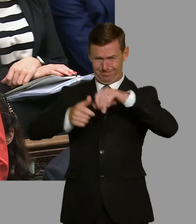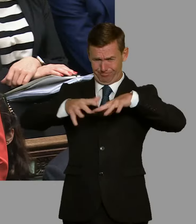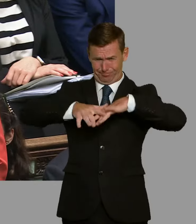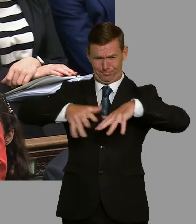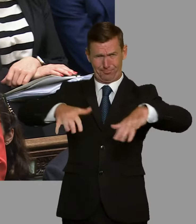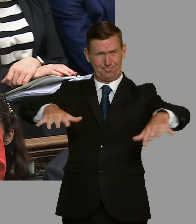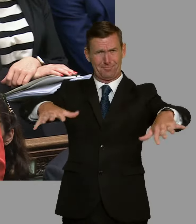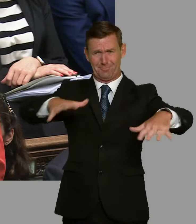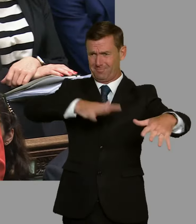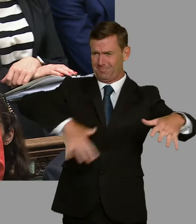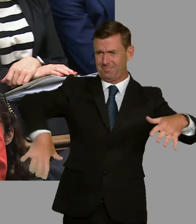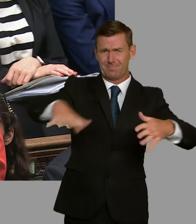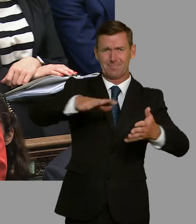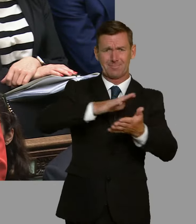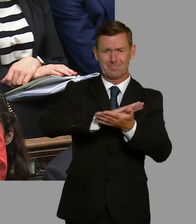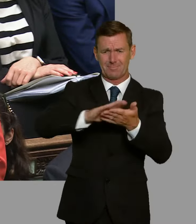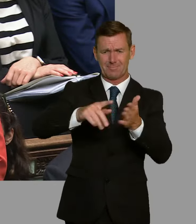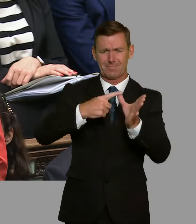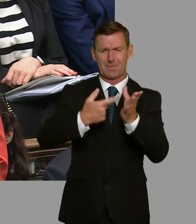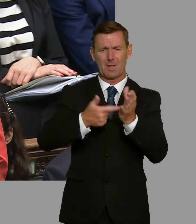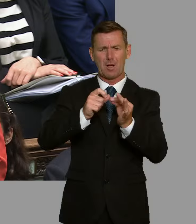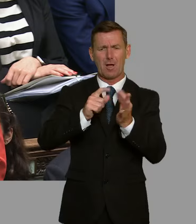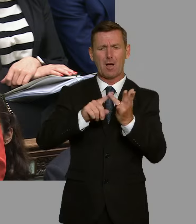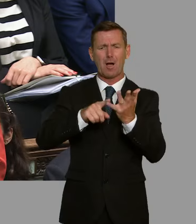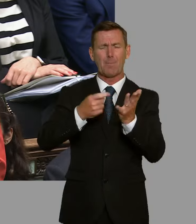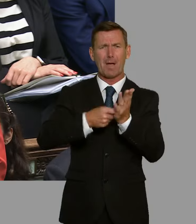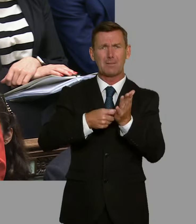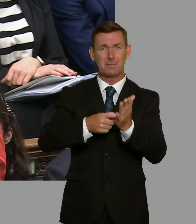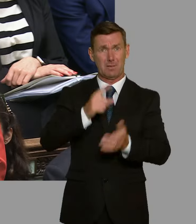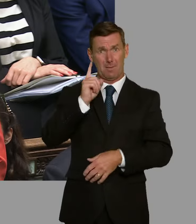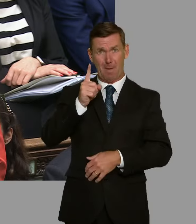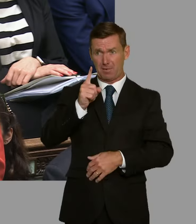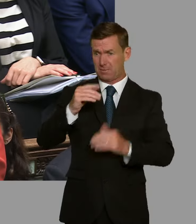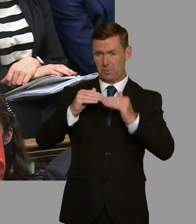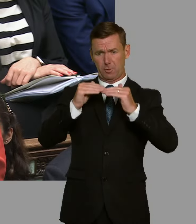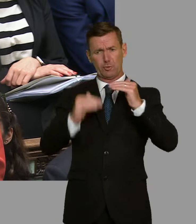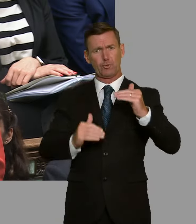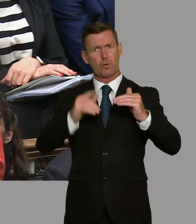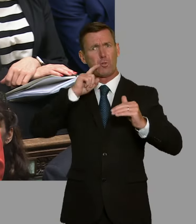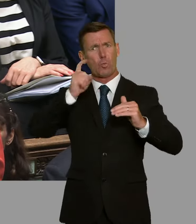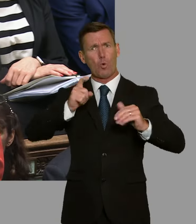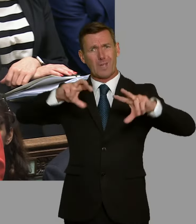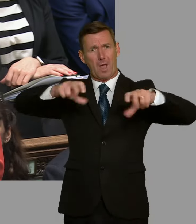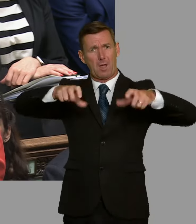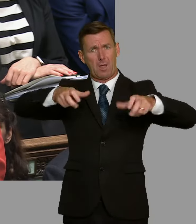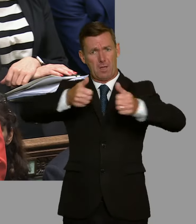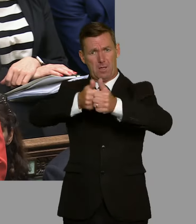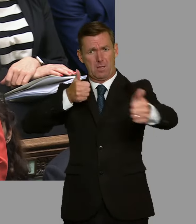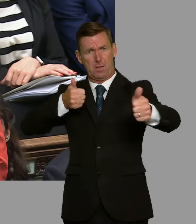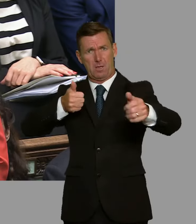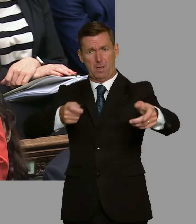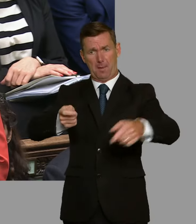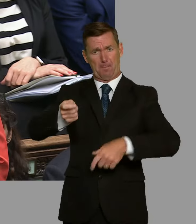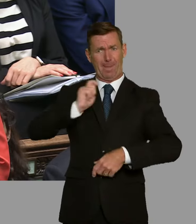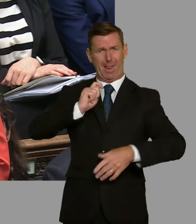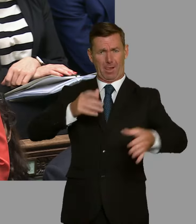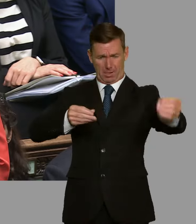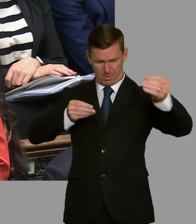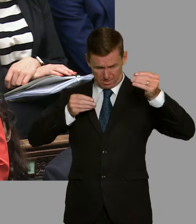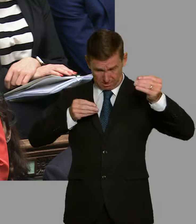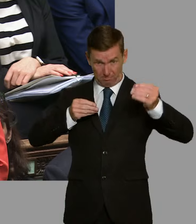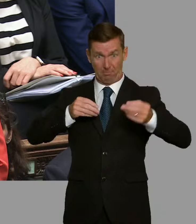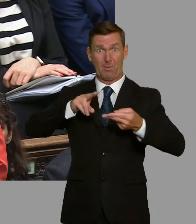rising by 47% for my constituents, can the Prime Minister tell them when they can expect to see the real change that this government promised and our